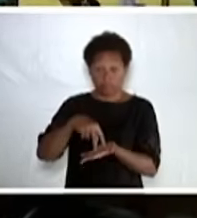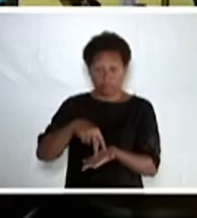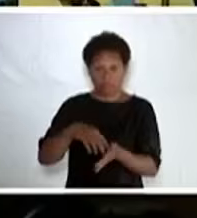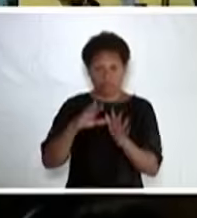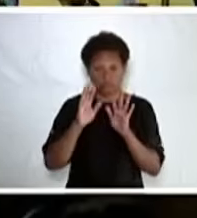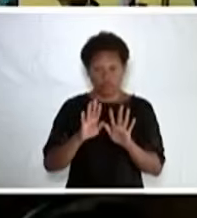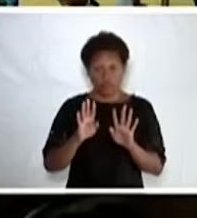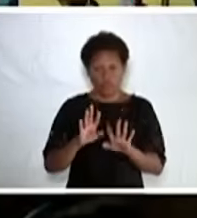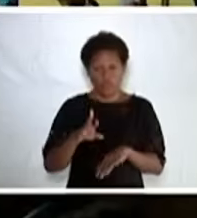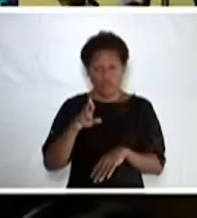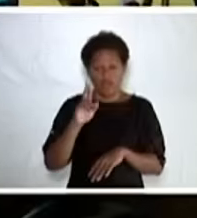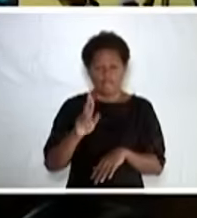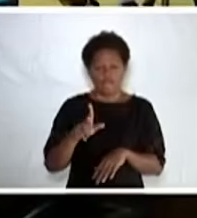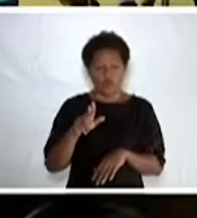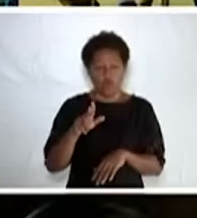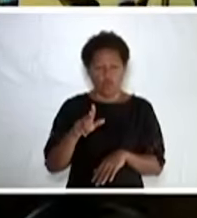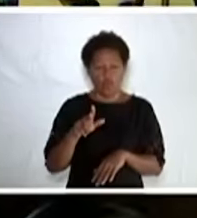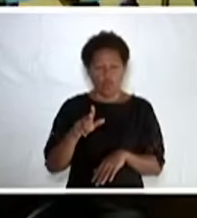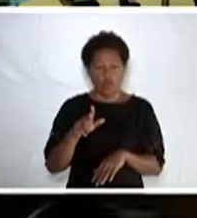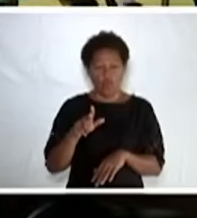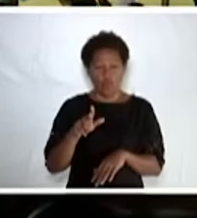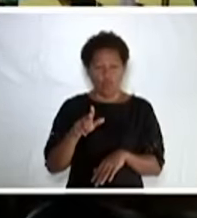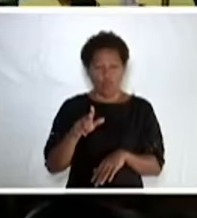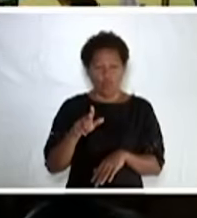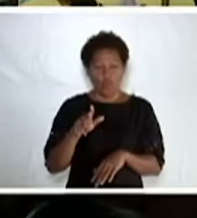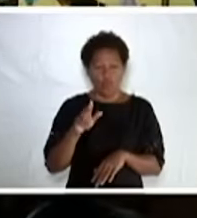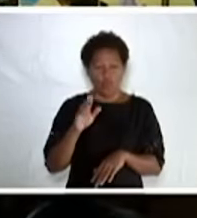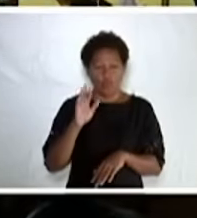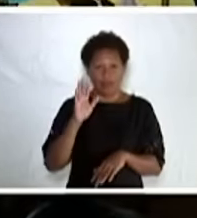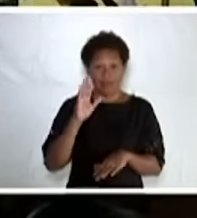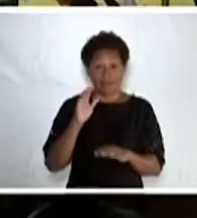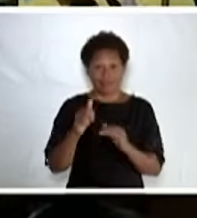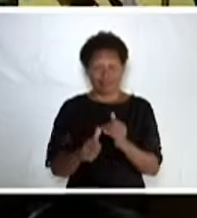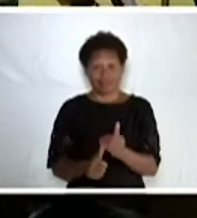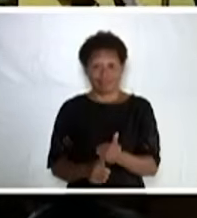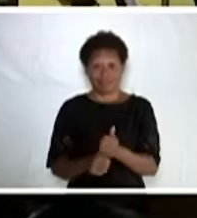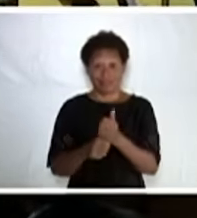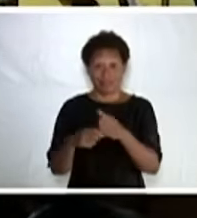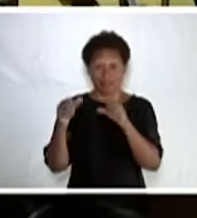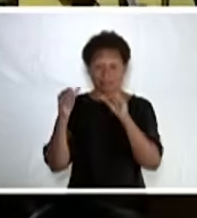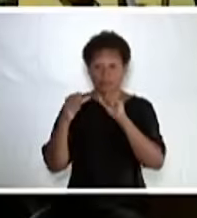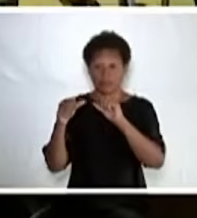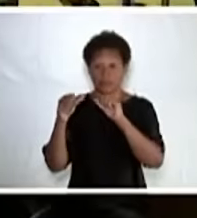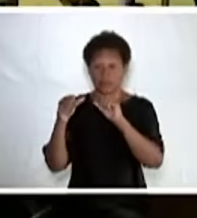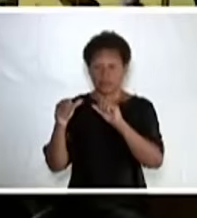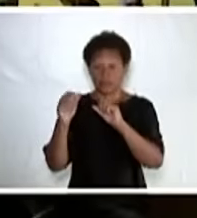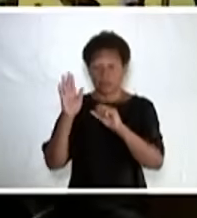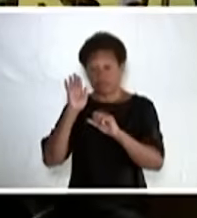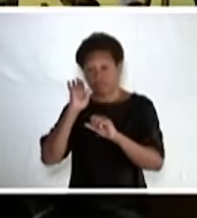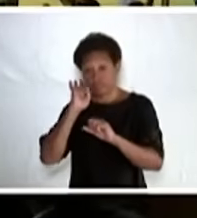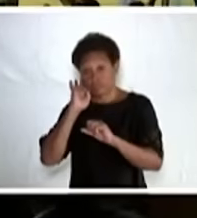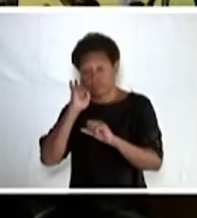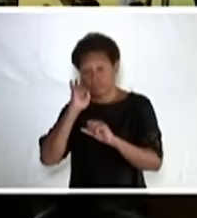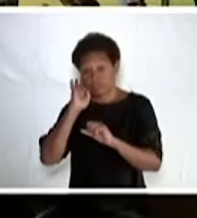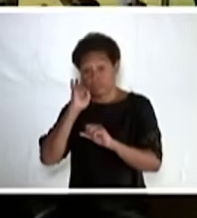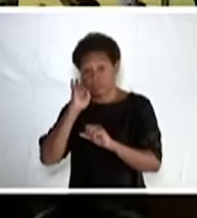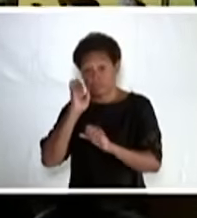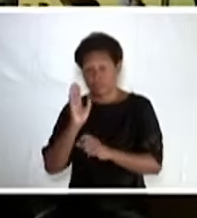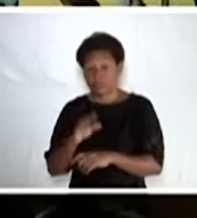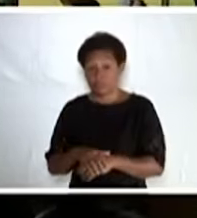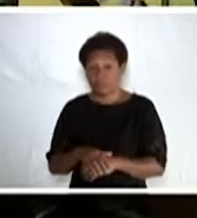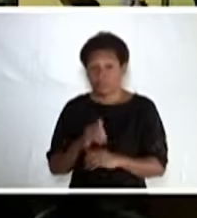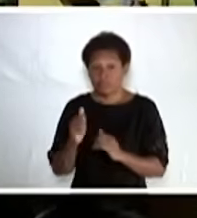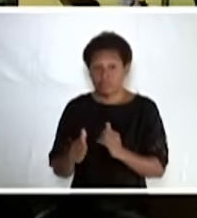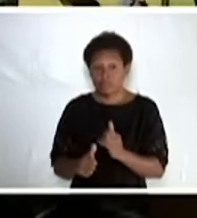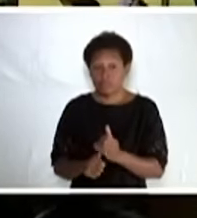merna rongava na nondo vosa na turanga na ibubu ni presidente ni nondo matritu kabakakina na turanga